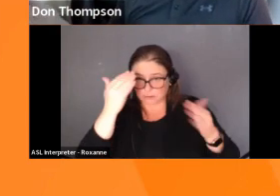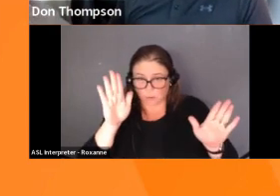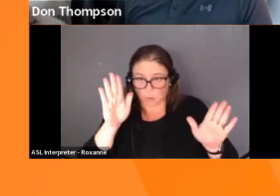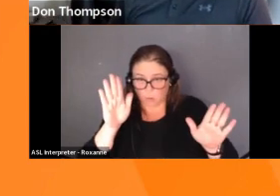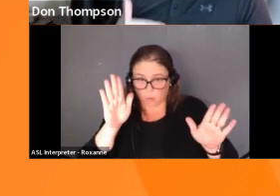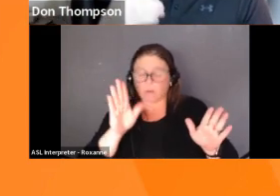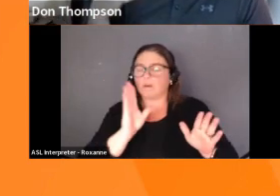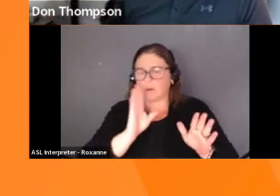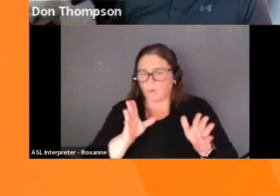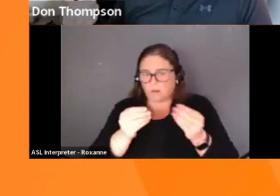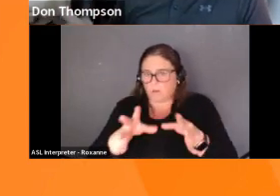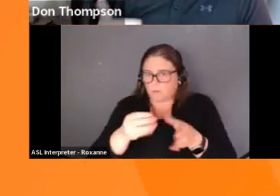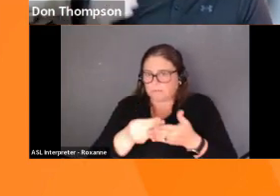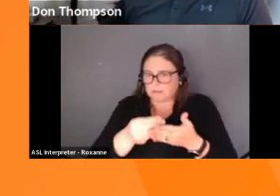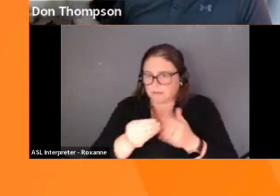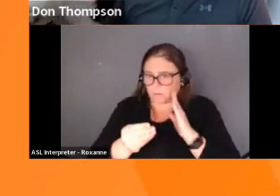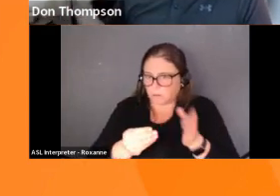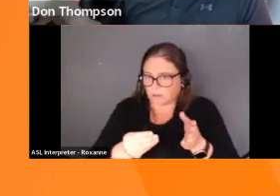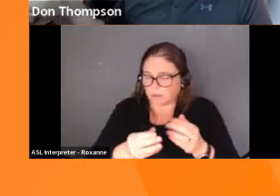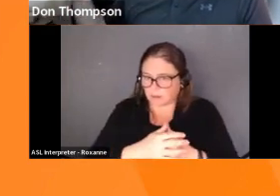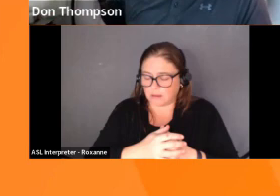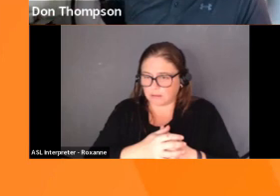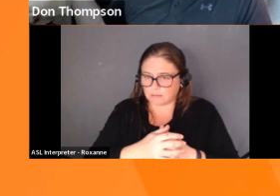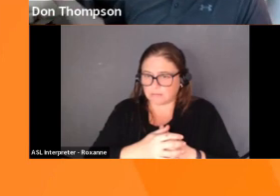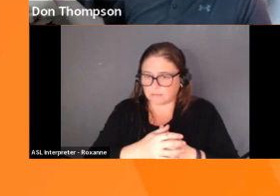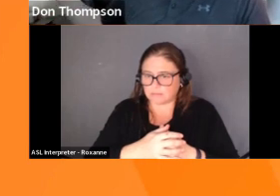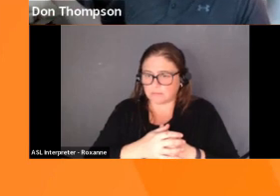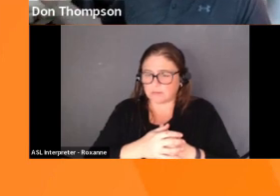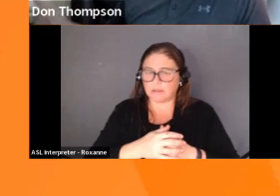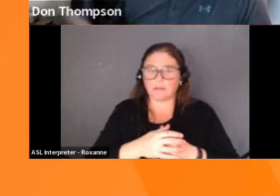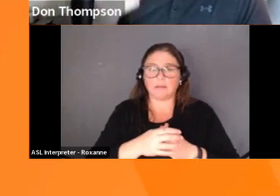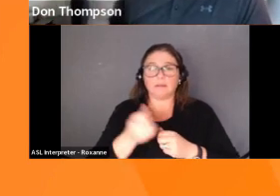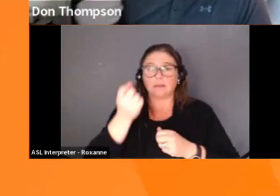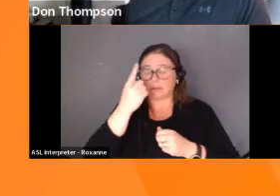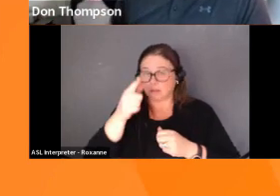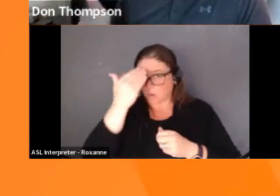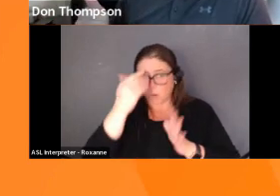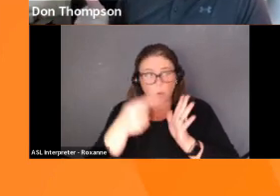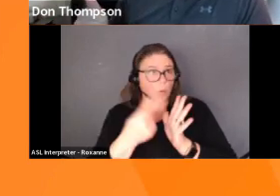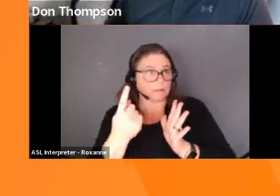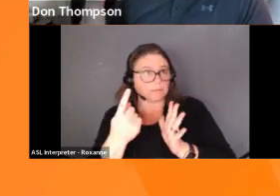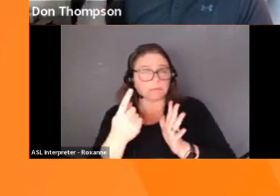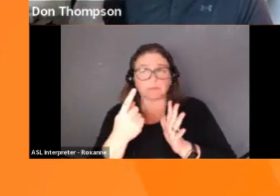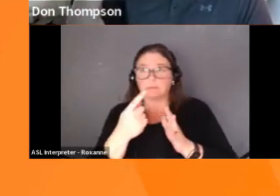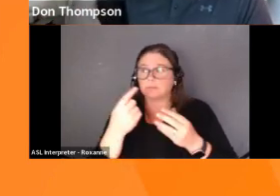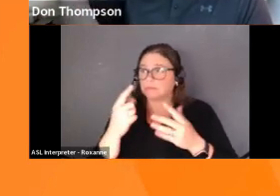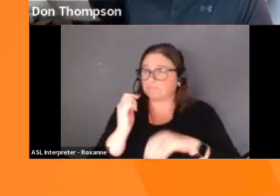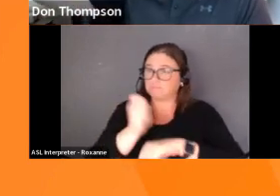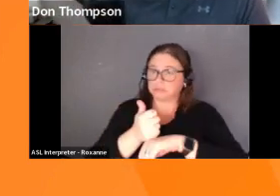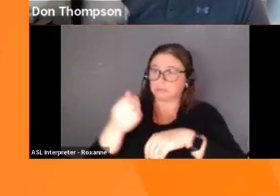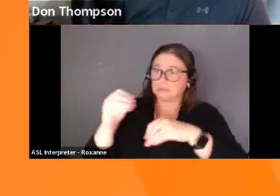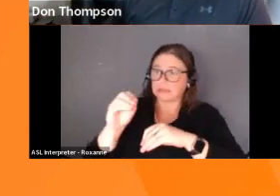month. Understanding that it is going to be a journey, okay? It's not profit day one, but seeing